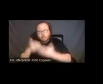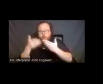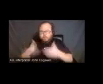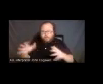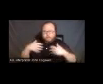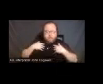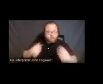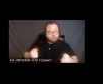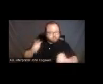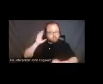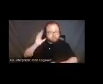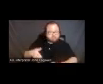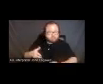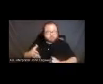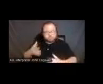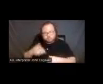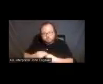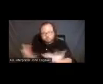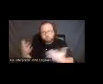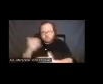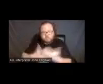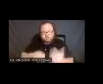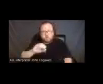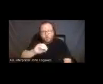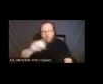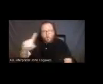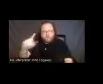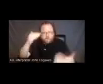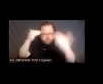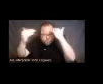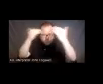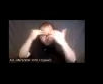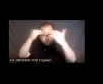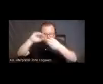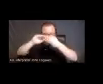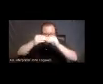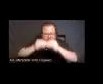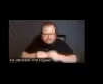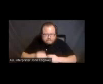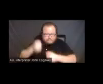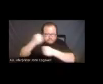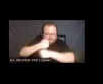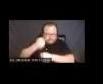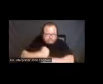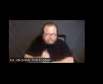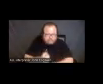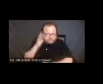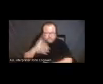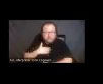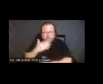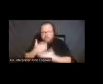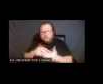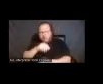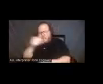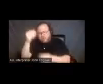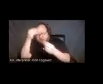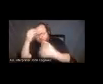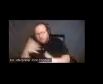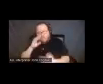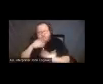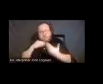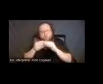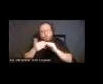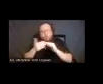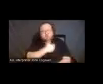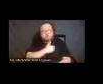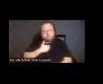will be giving some overdose awareness statistics and other data. There will be community members sharing